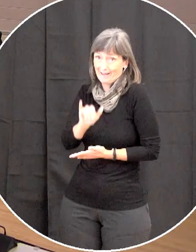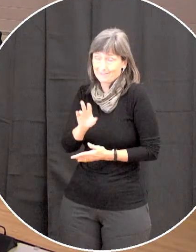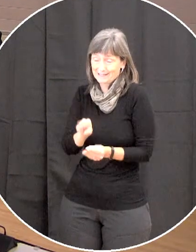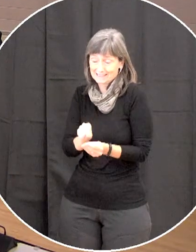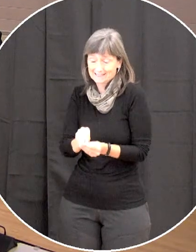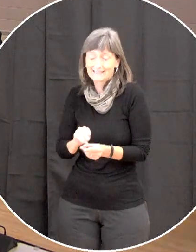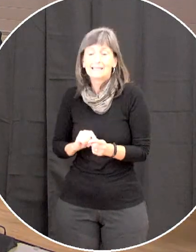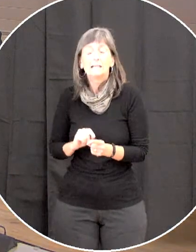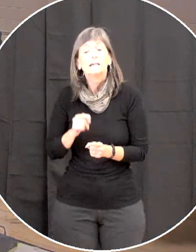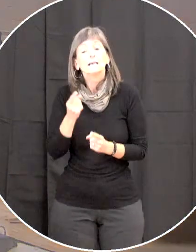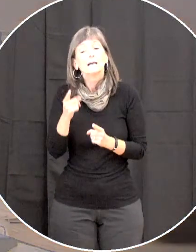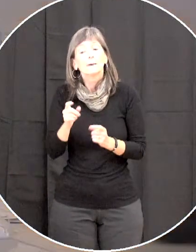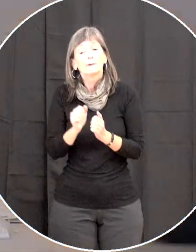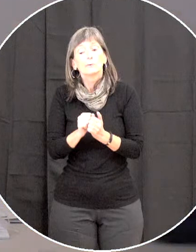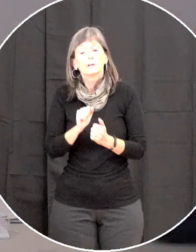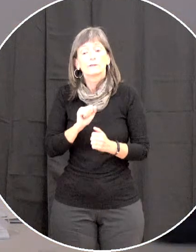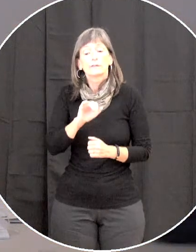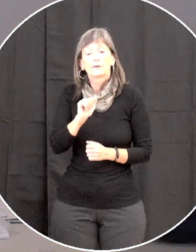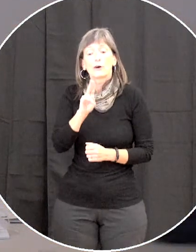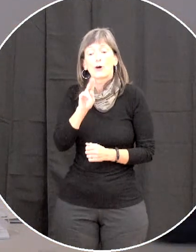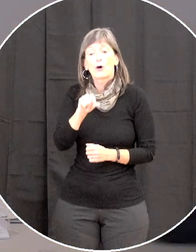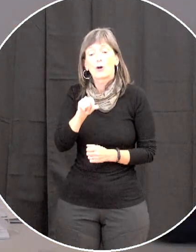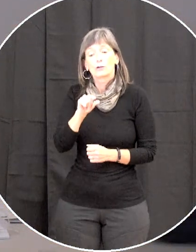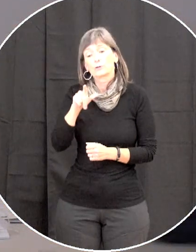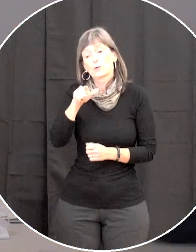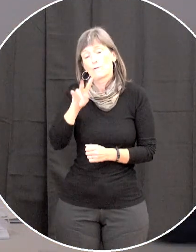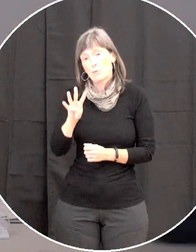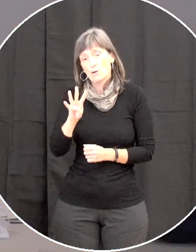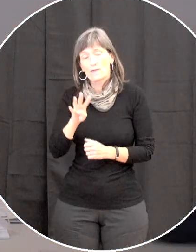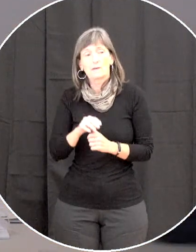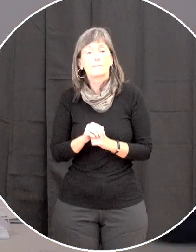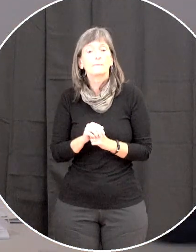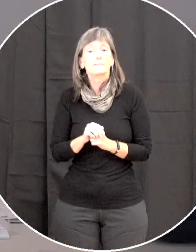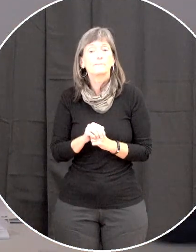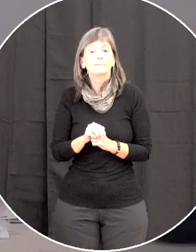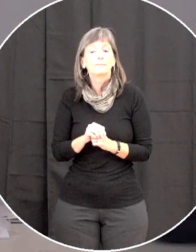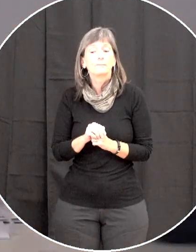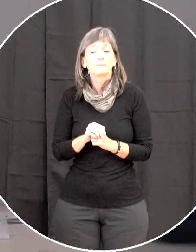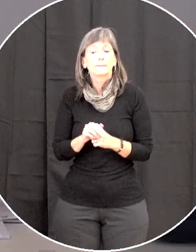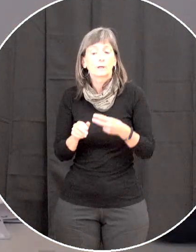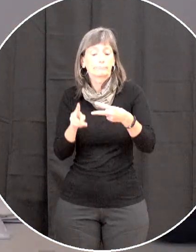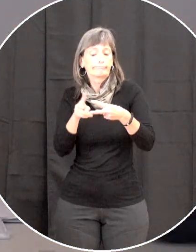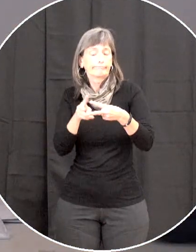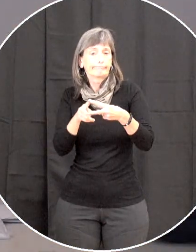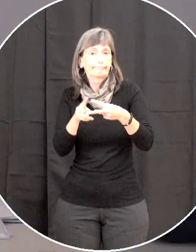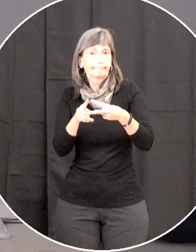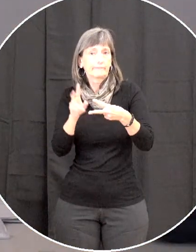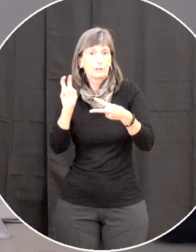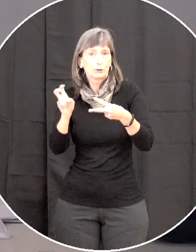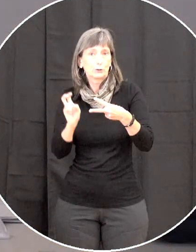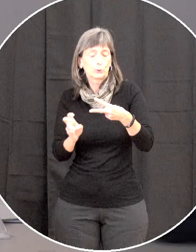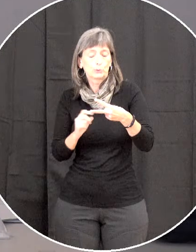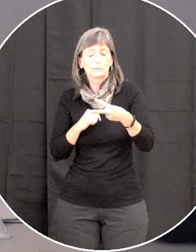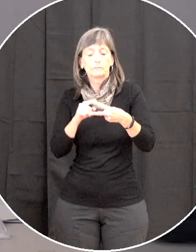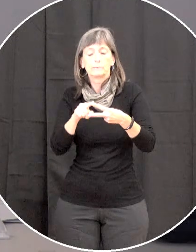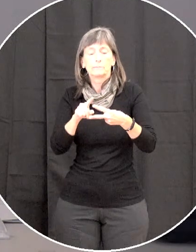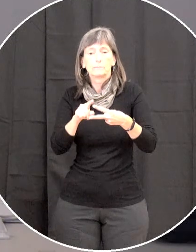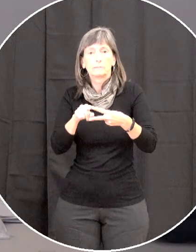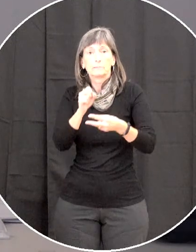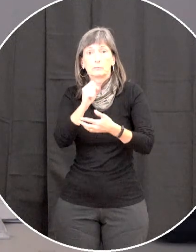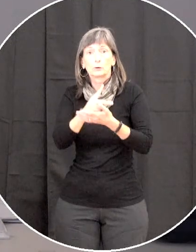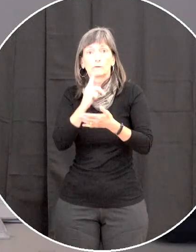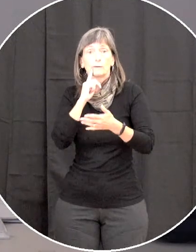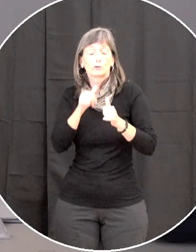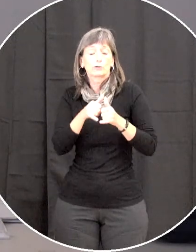This meeting was held August 24th. It referred to particular items. The first is the approval of the